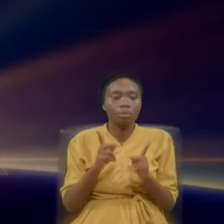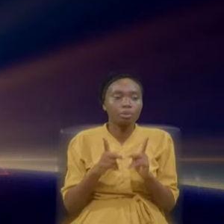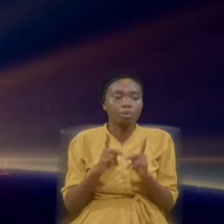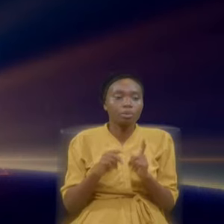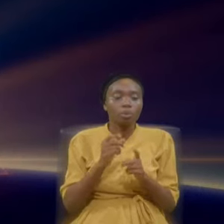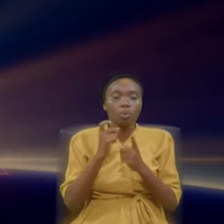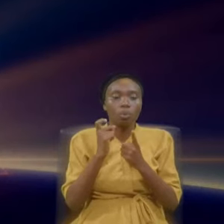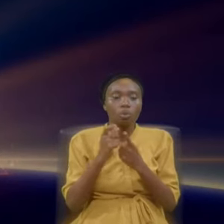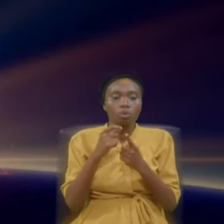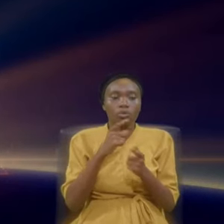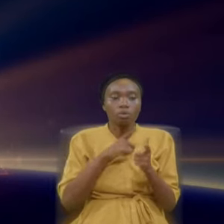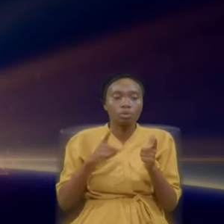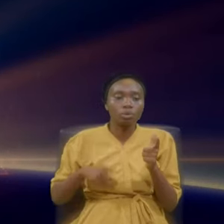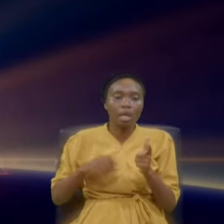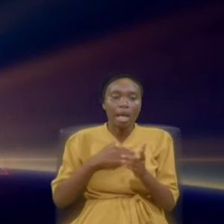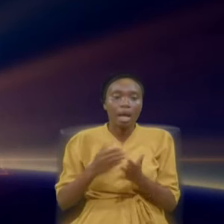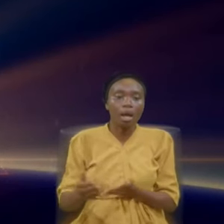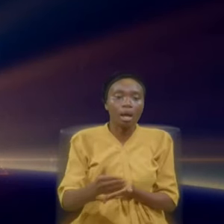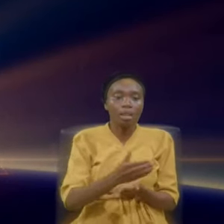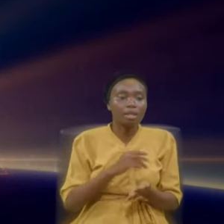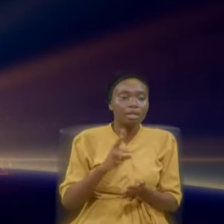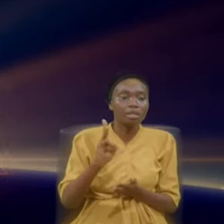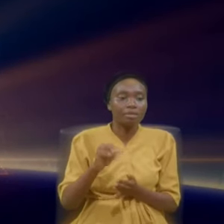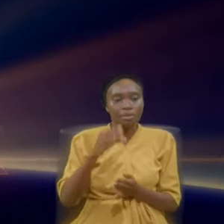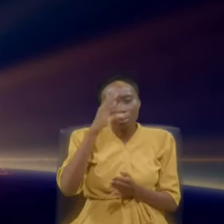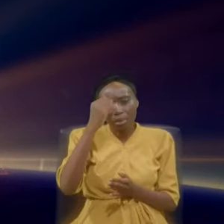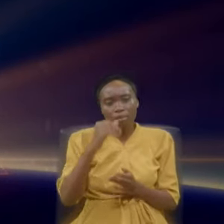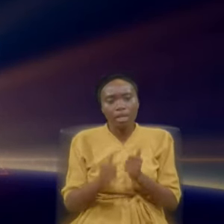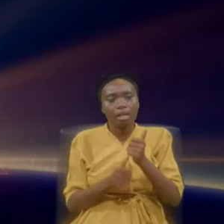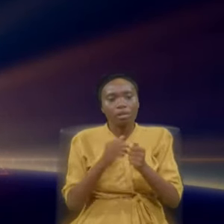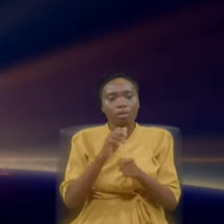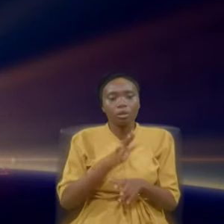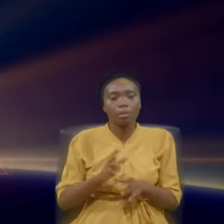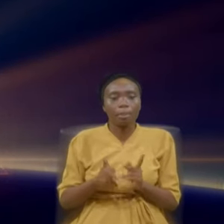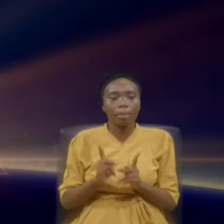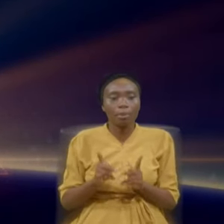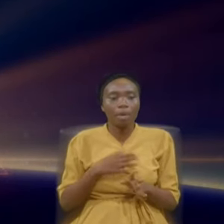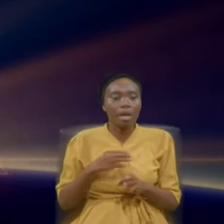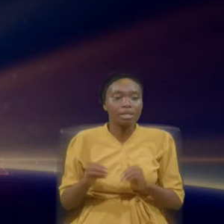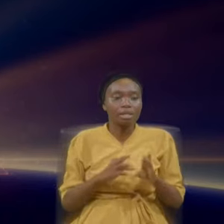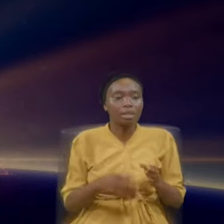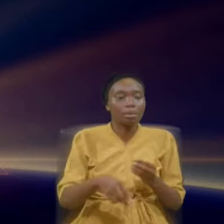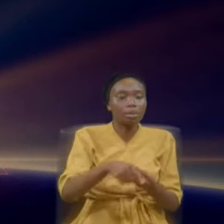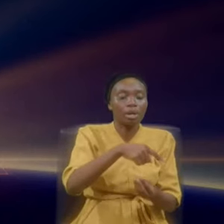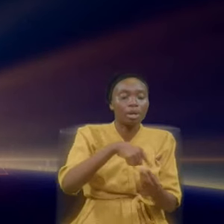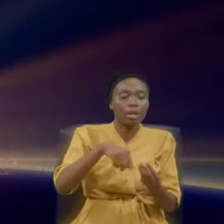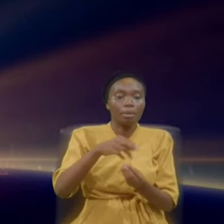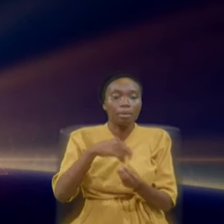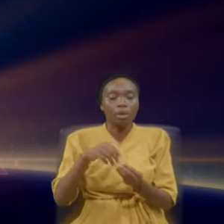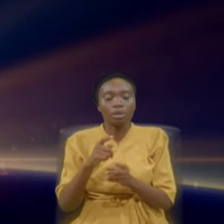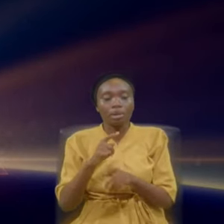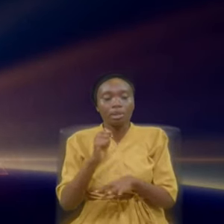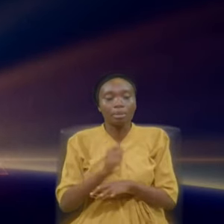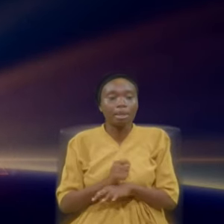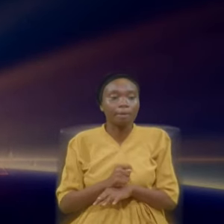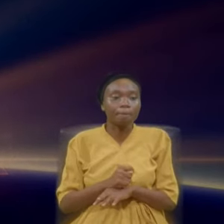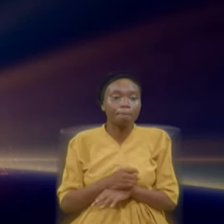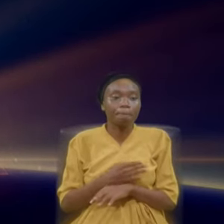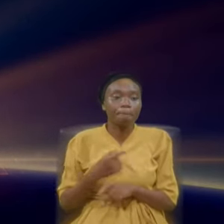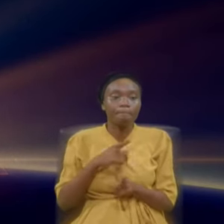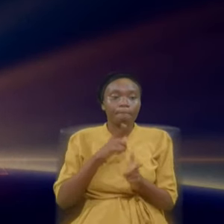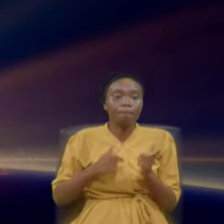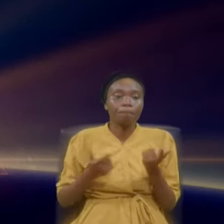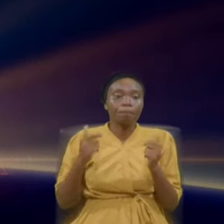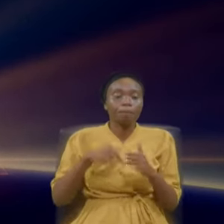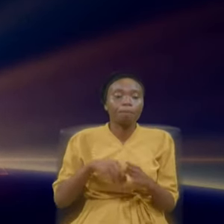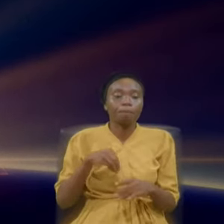told the people the words of the Lord, and gathered the 70 men of the elders of the people, and set them round about the tabernacle. And